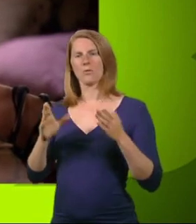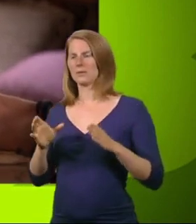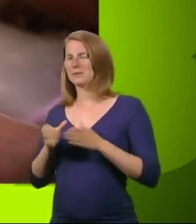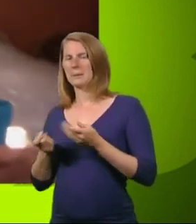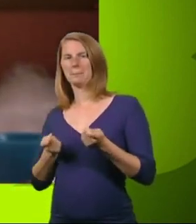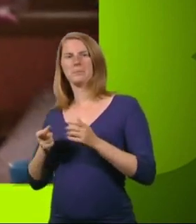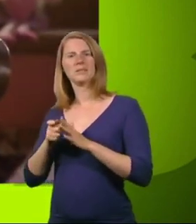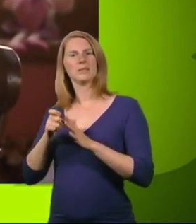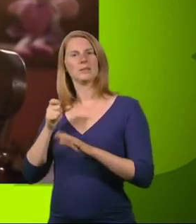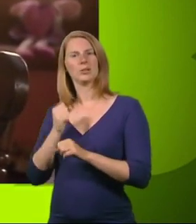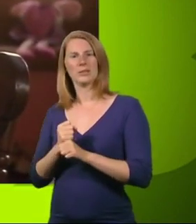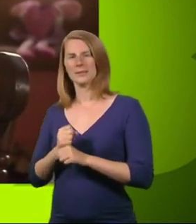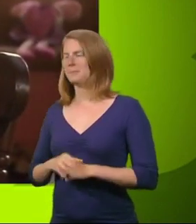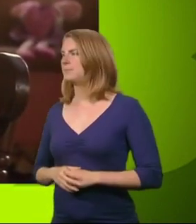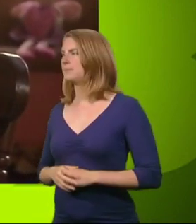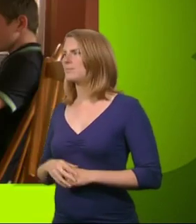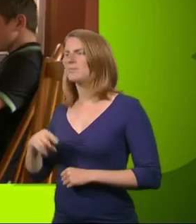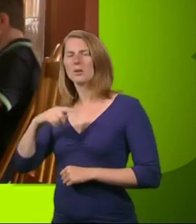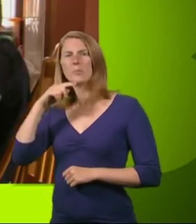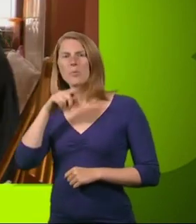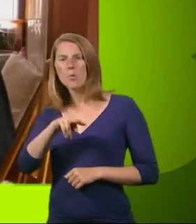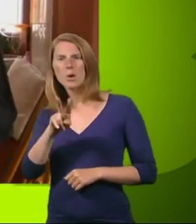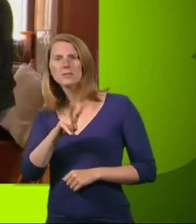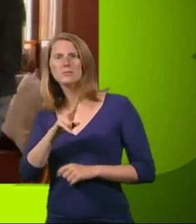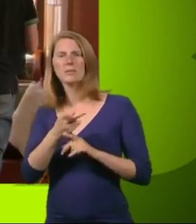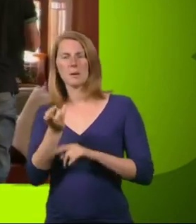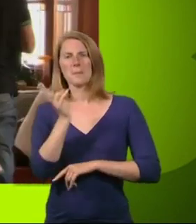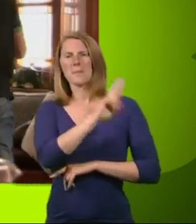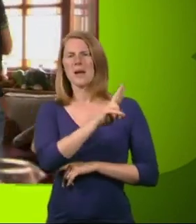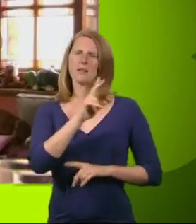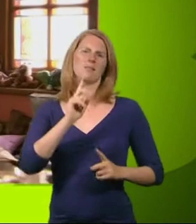We can't let Addy and Dio be sent back. Okay.